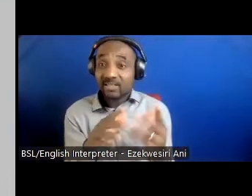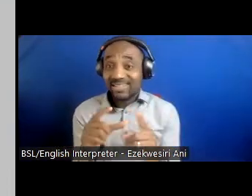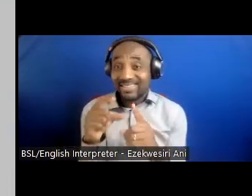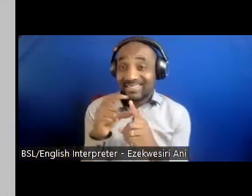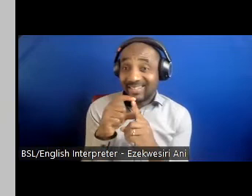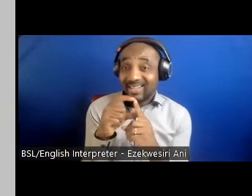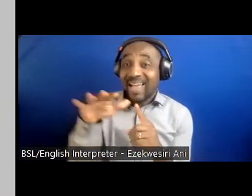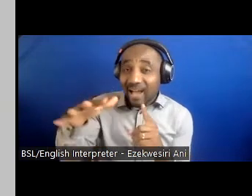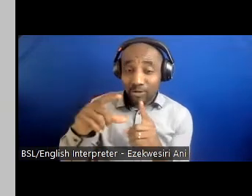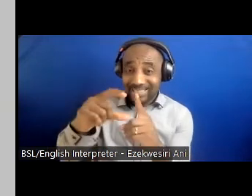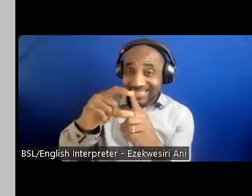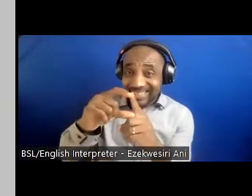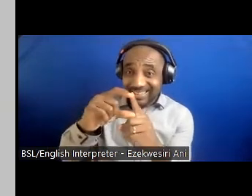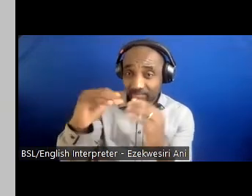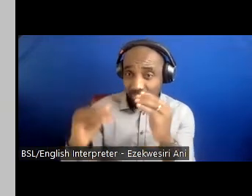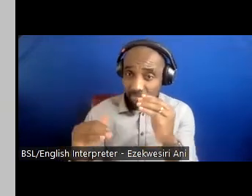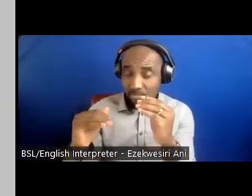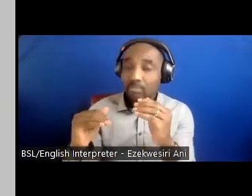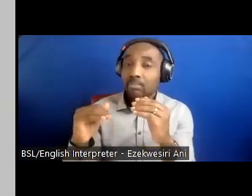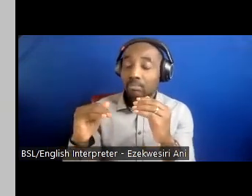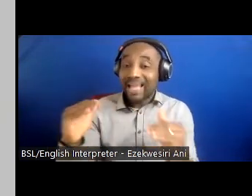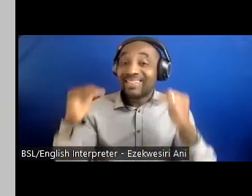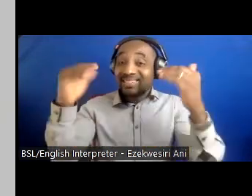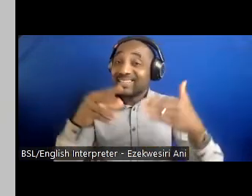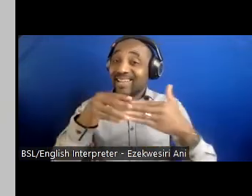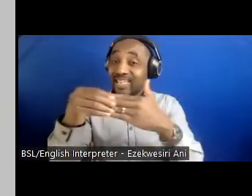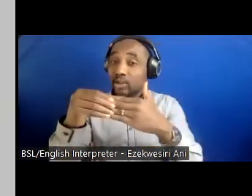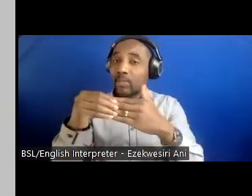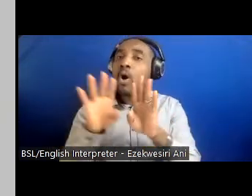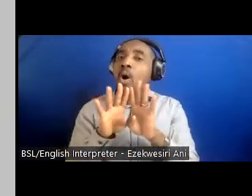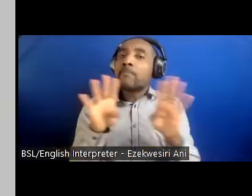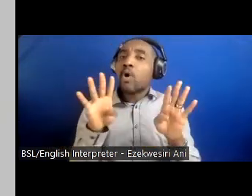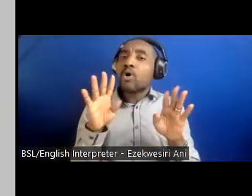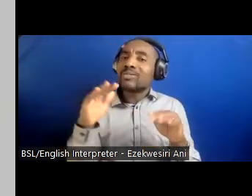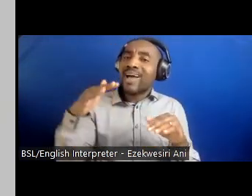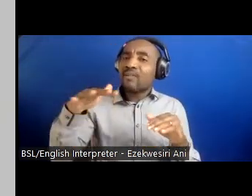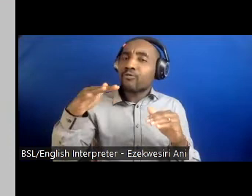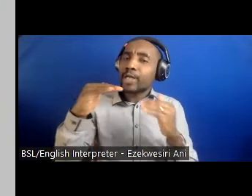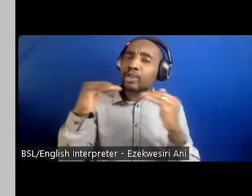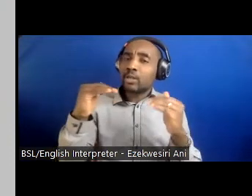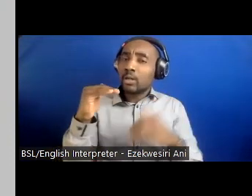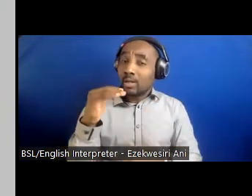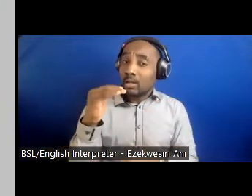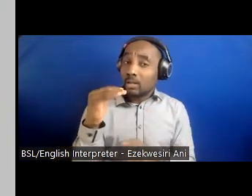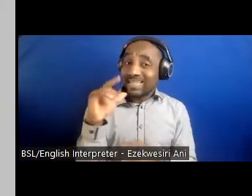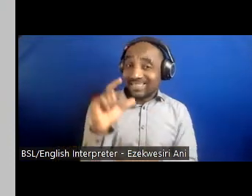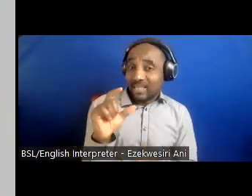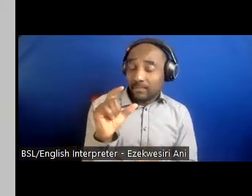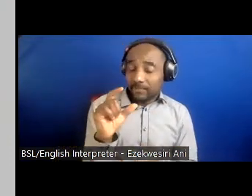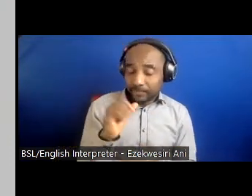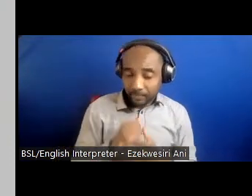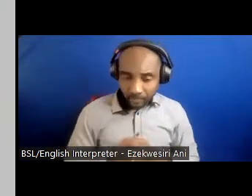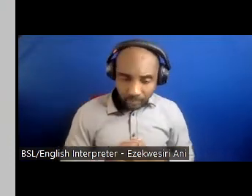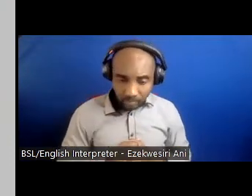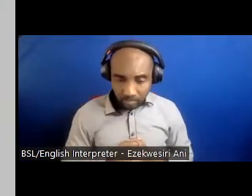If we focus on senior leadership, the average grade for board membership was a C. The average grade for